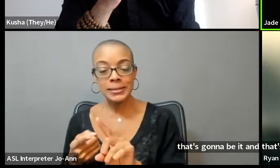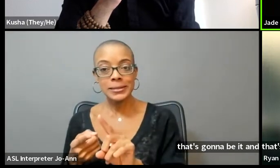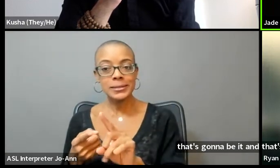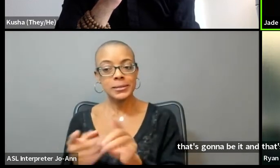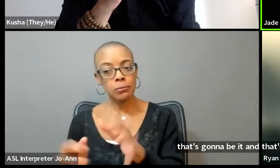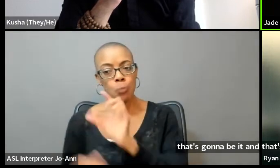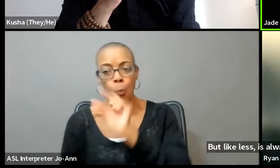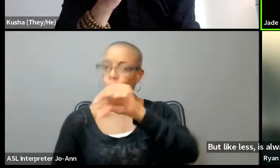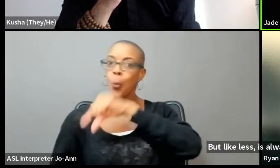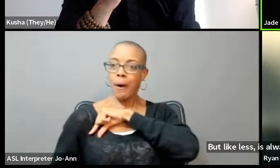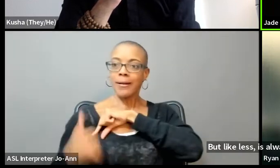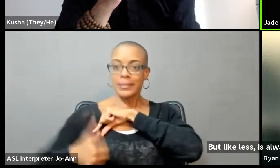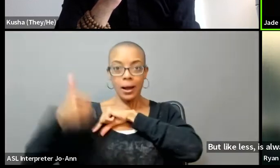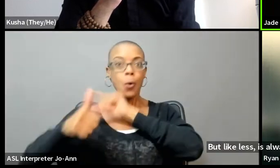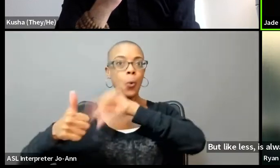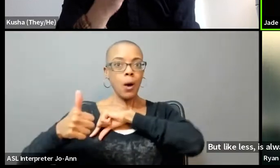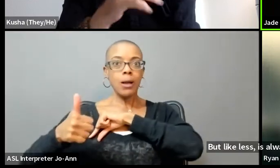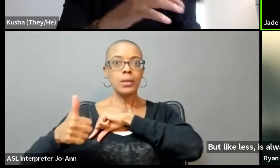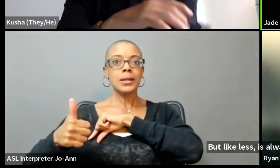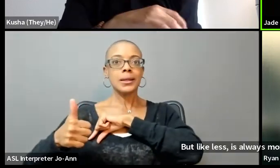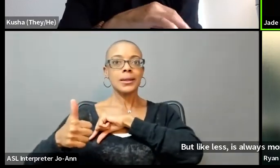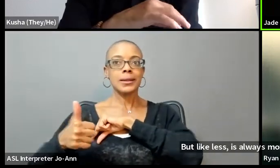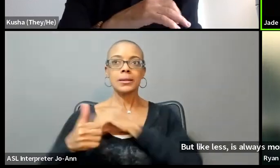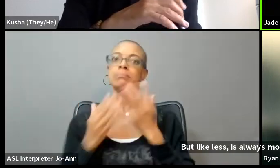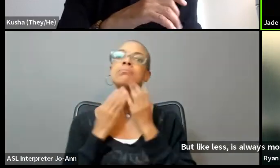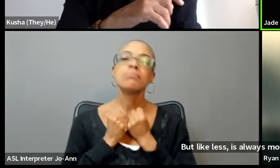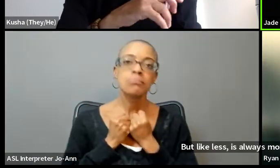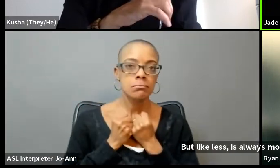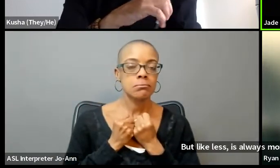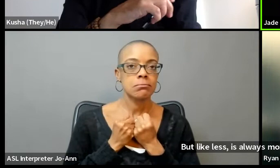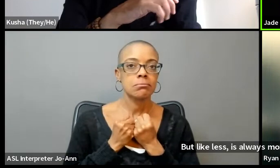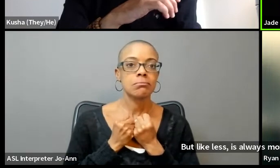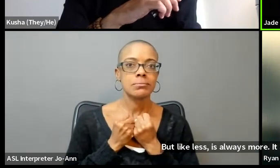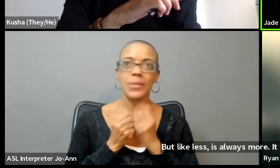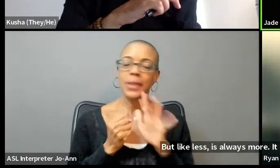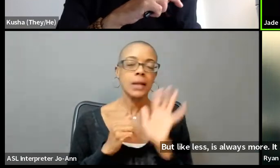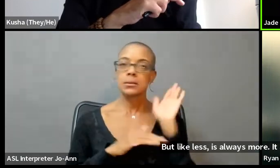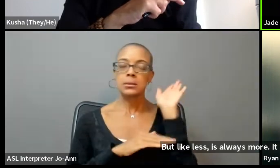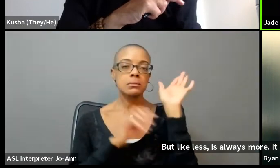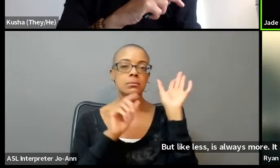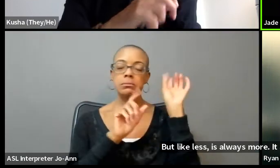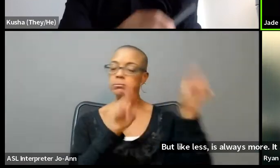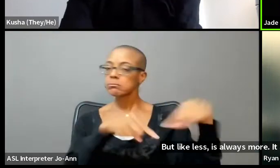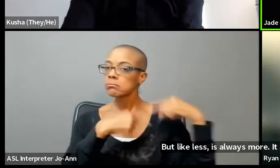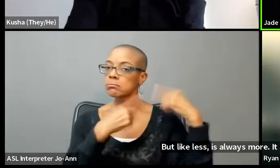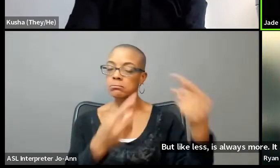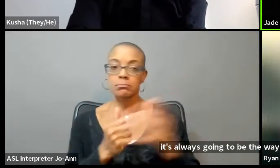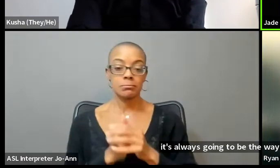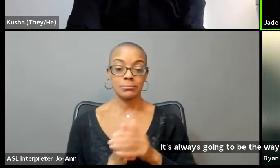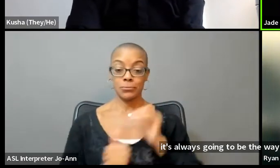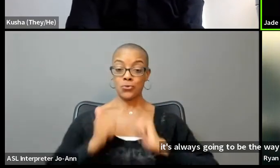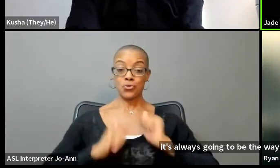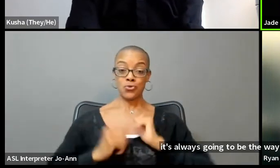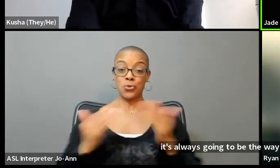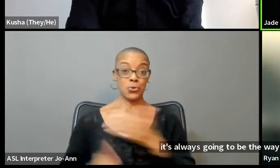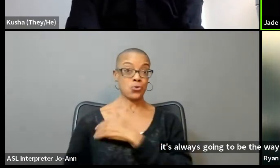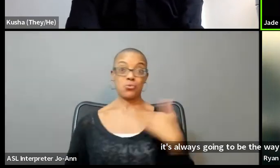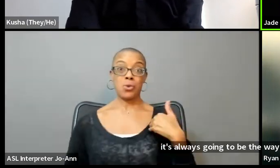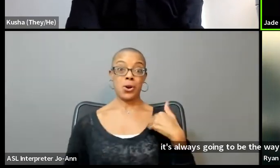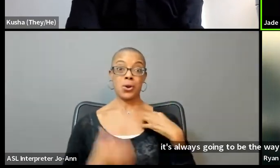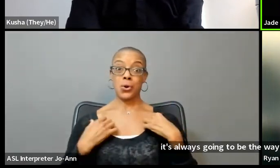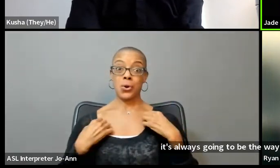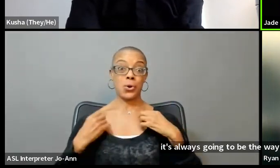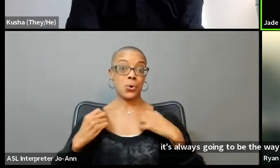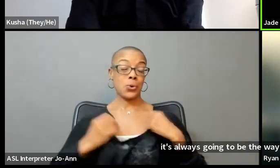always has been, and it's always going to be. The way that they do shows here in Toronto, you girls are killing it.